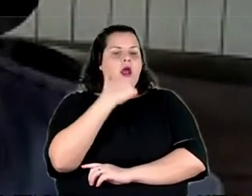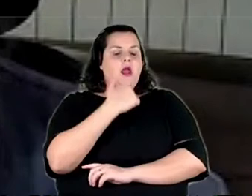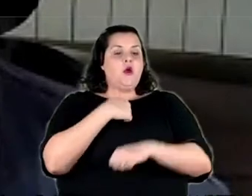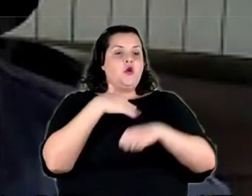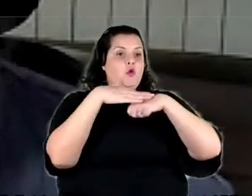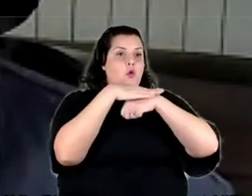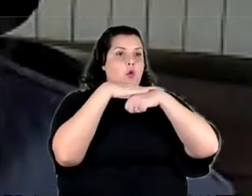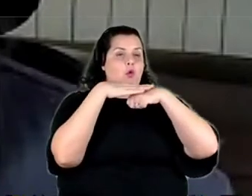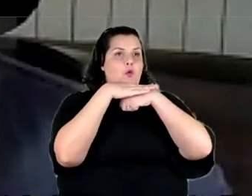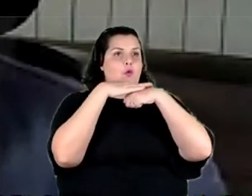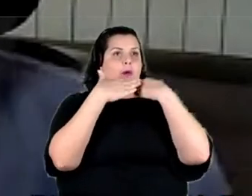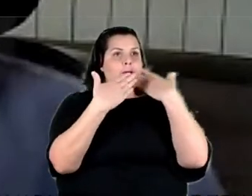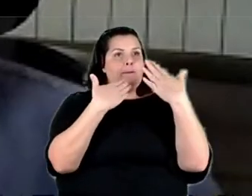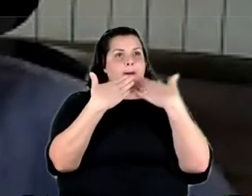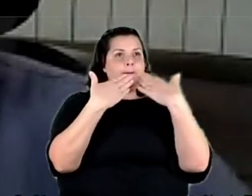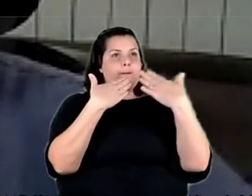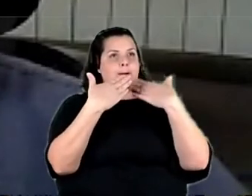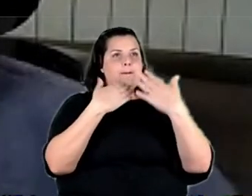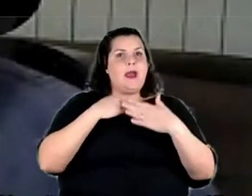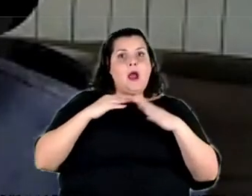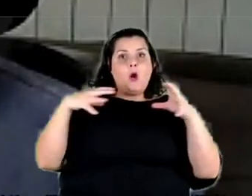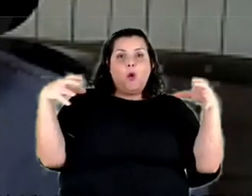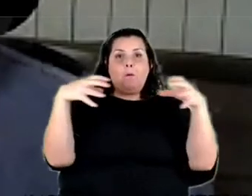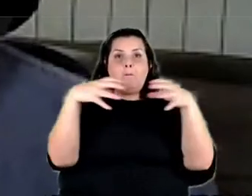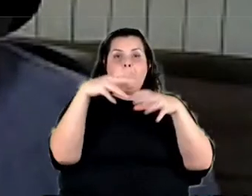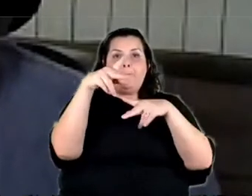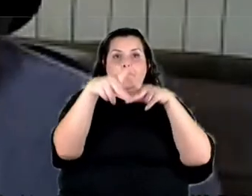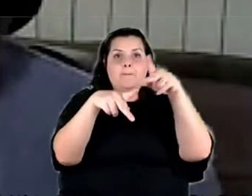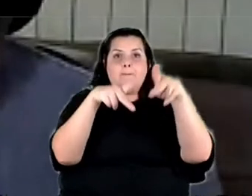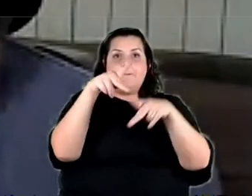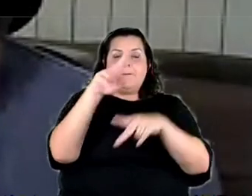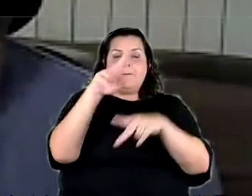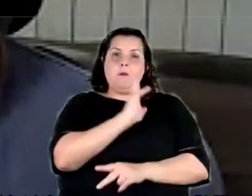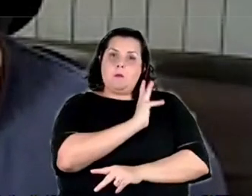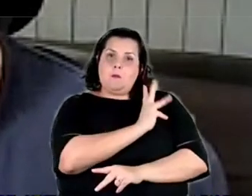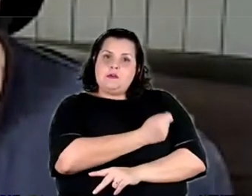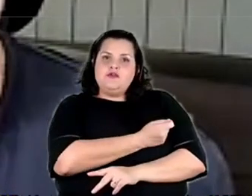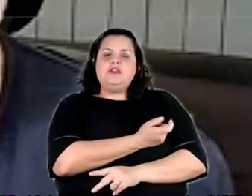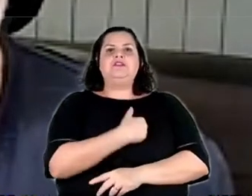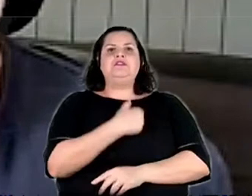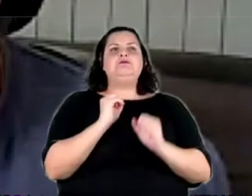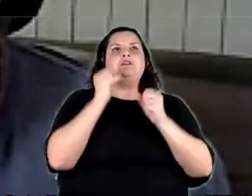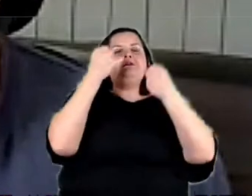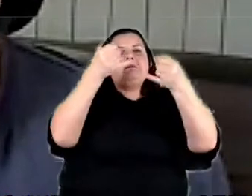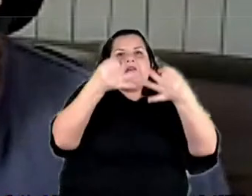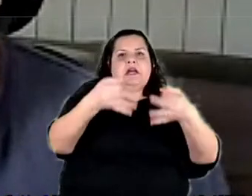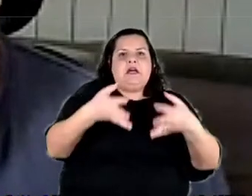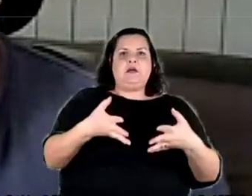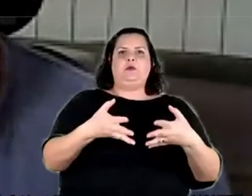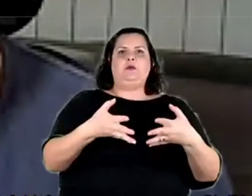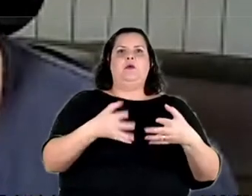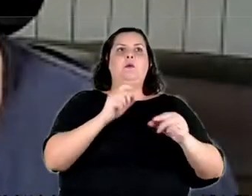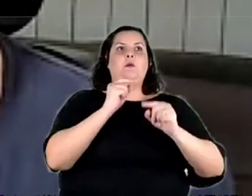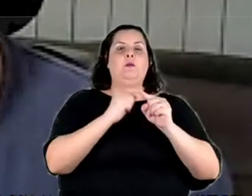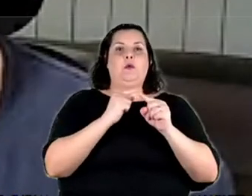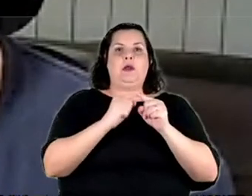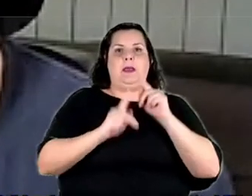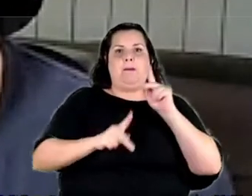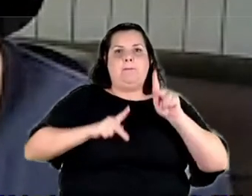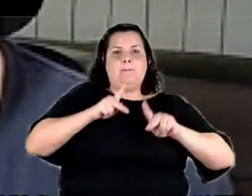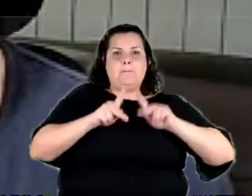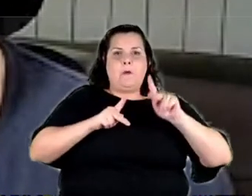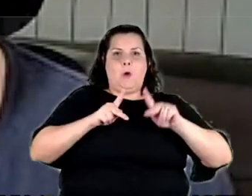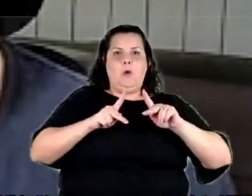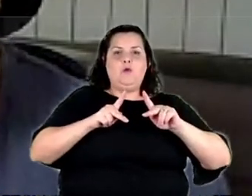that we believe is our home, a home that we share with another people. And all of the things that I wished I